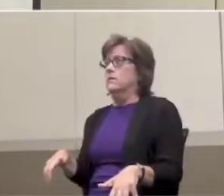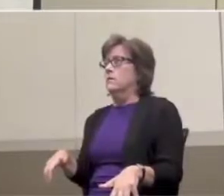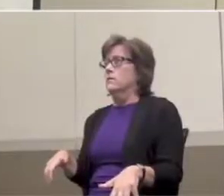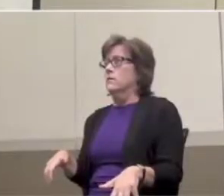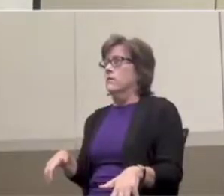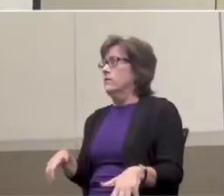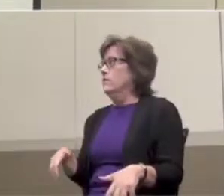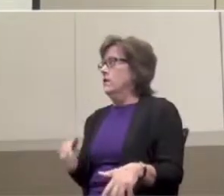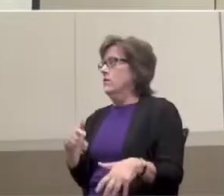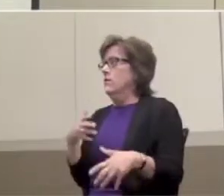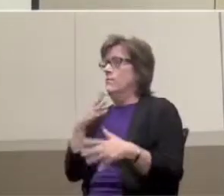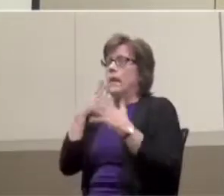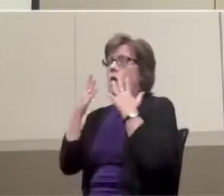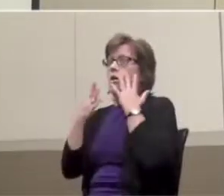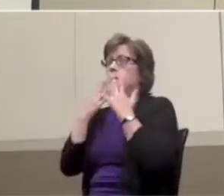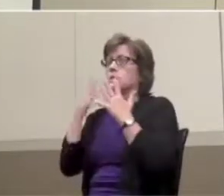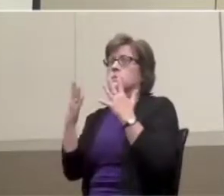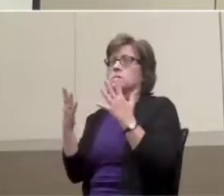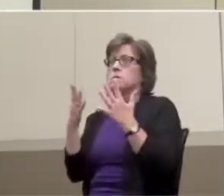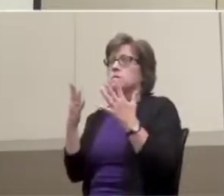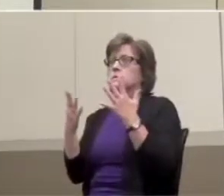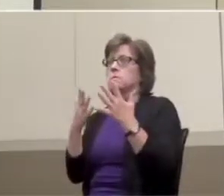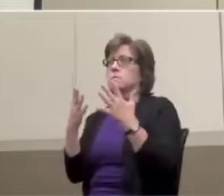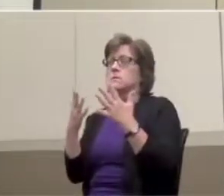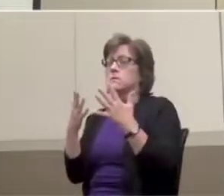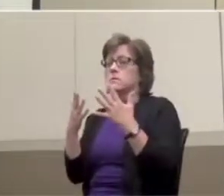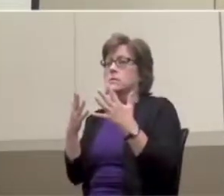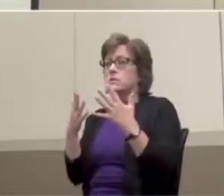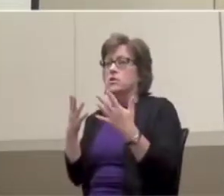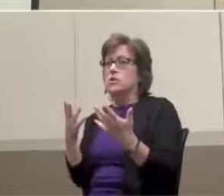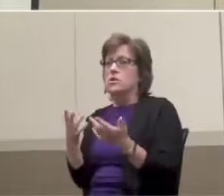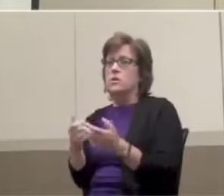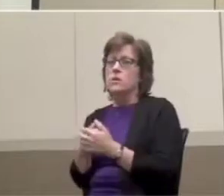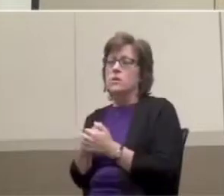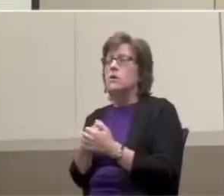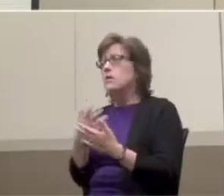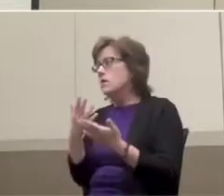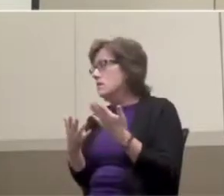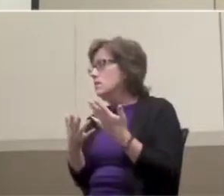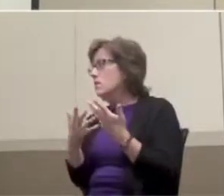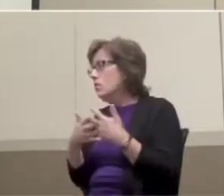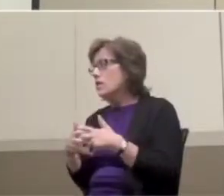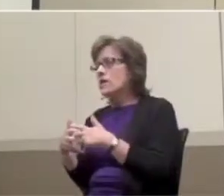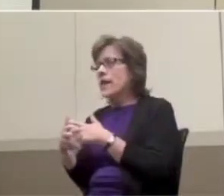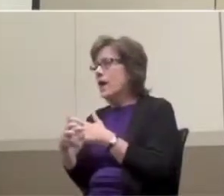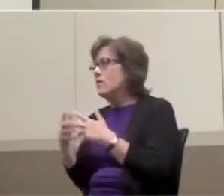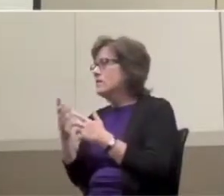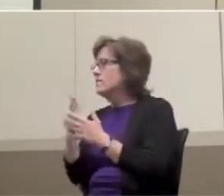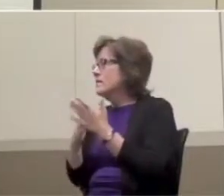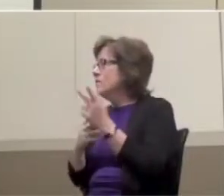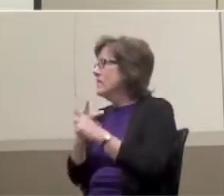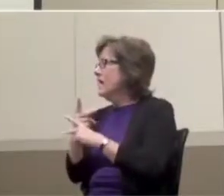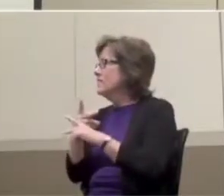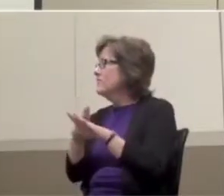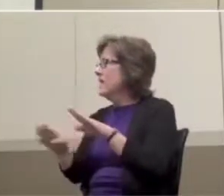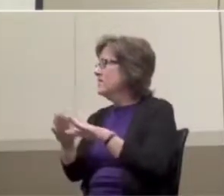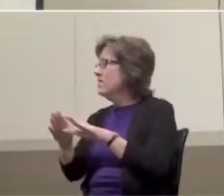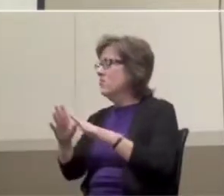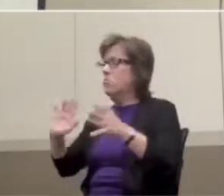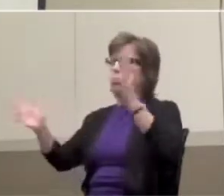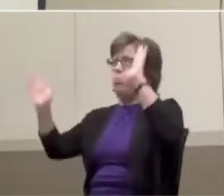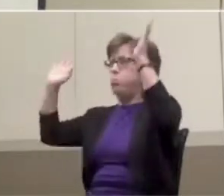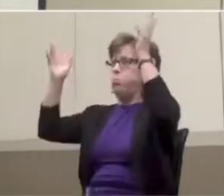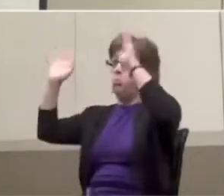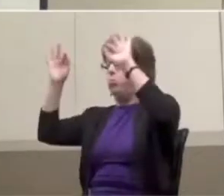embarrassed and possibly work that out in some type of acting out behavior, right? And so then normalizing that